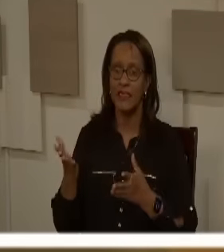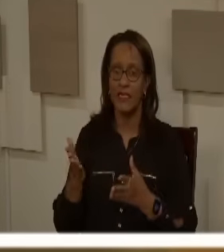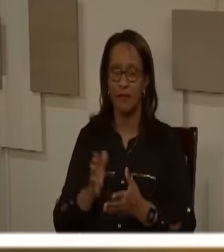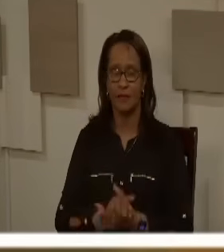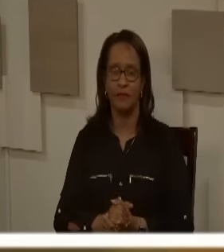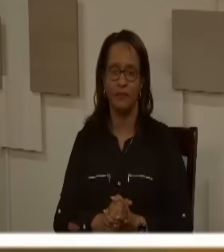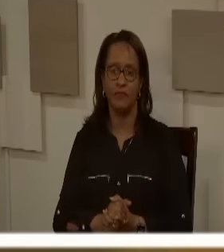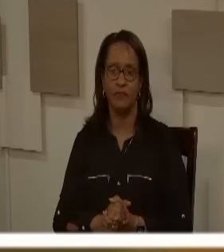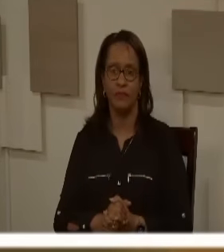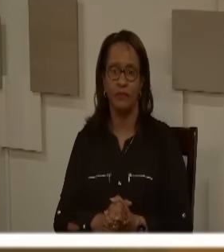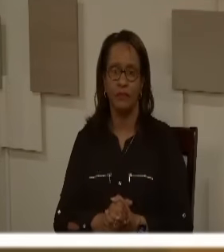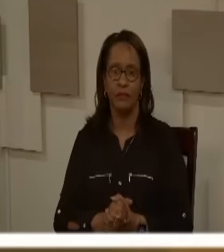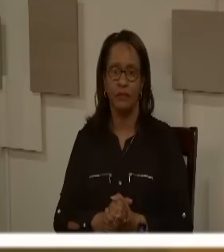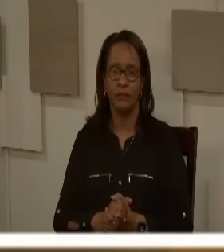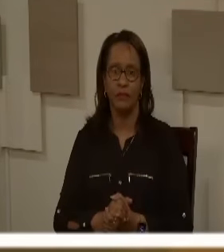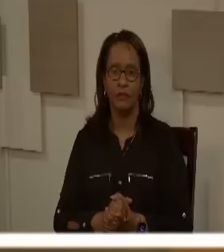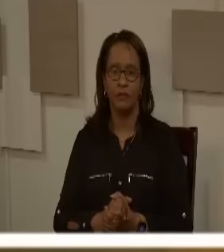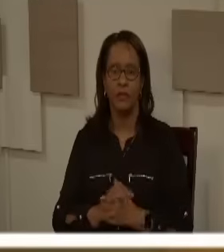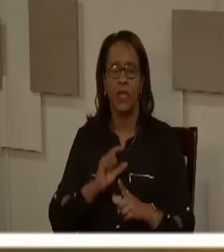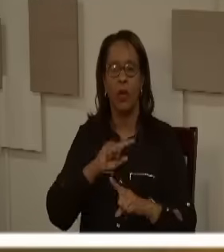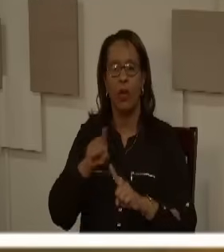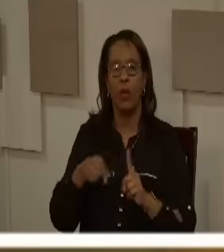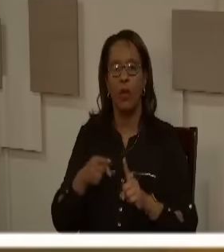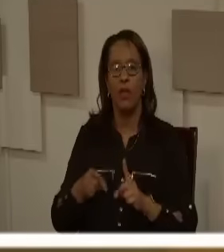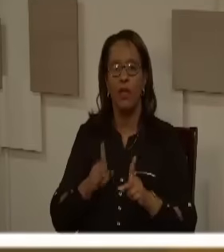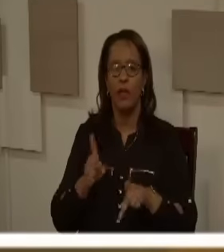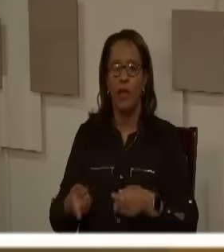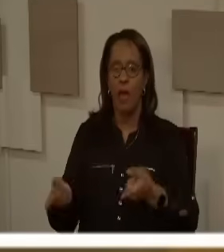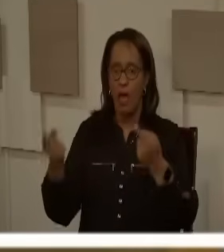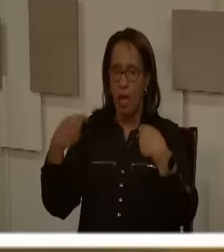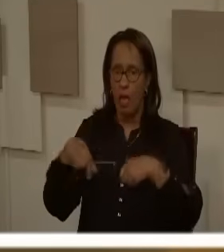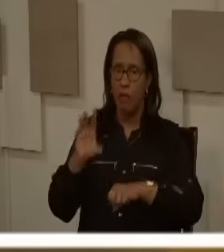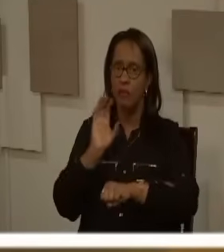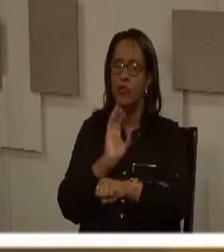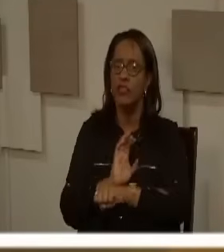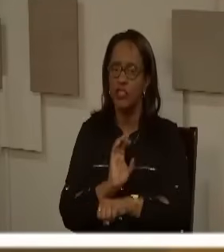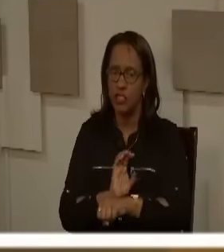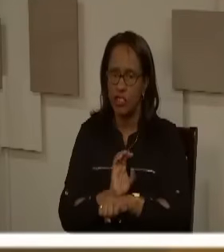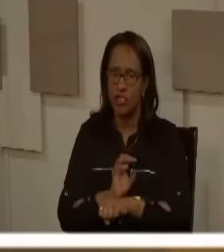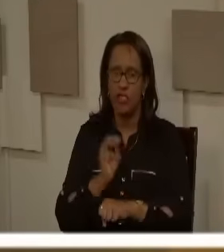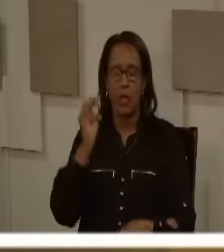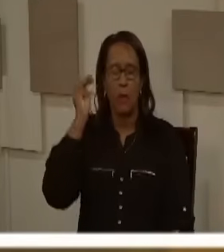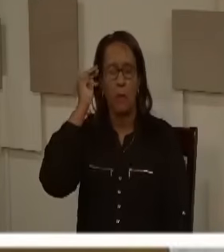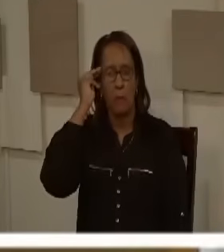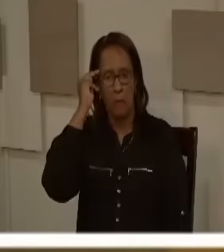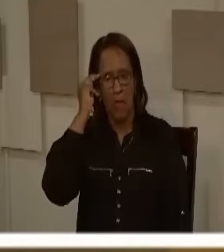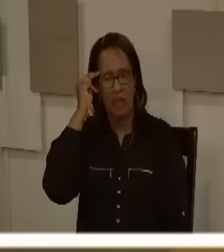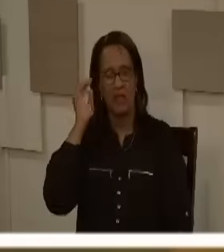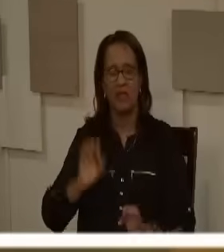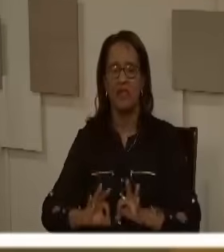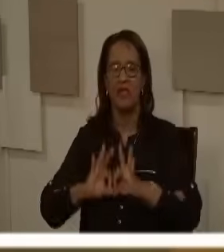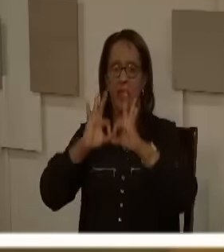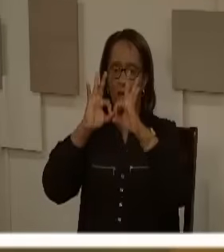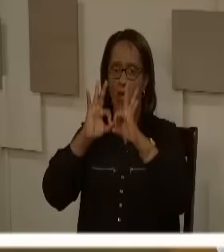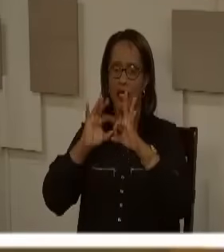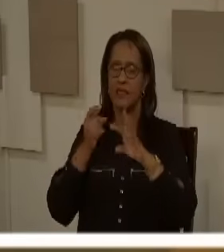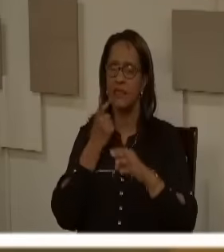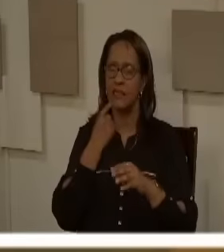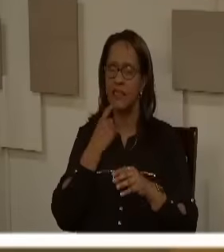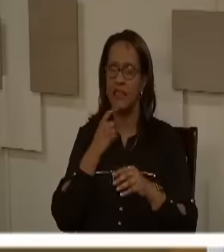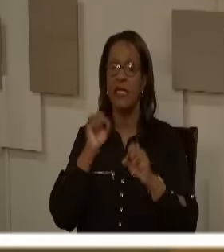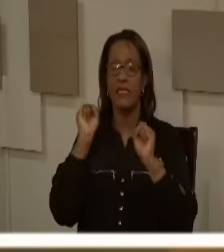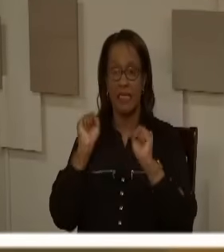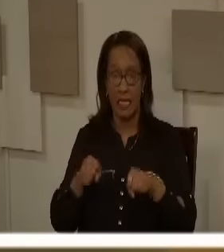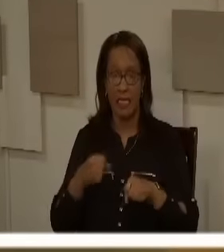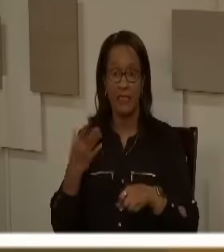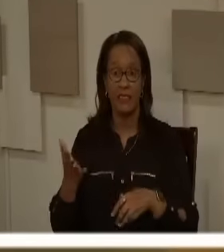You know, when you're sitting in church, you're meditating, of course he's Jesus Christ. Of course he's Son of God, and we could use all the